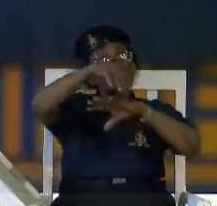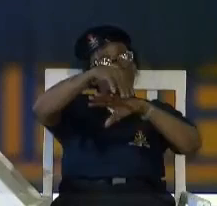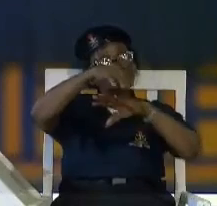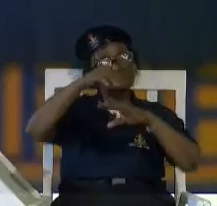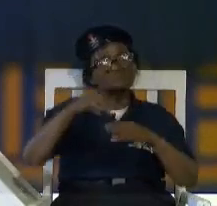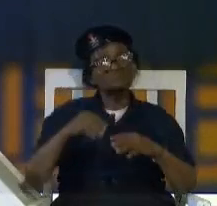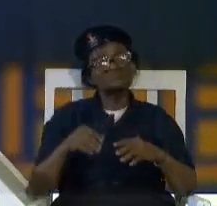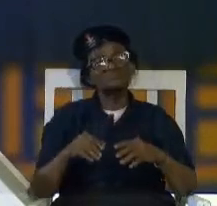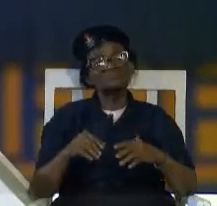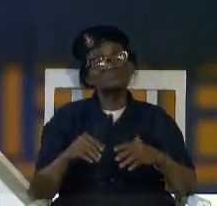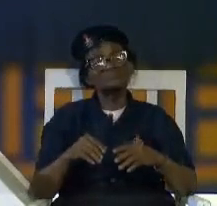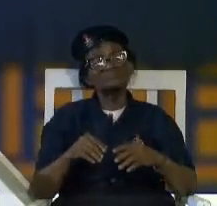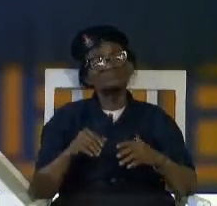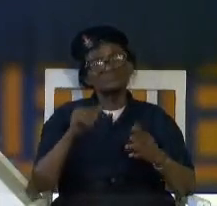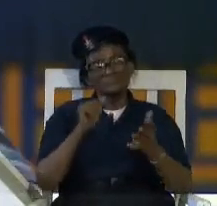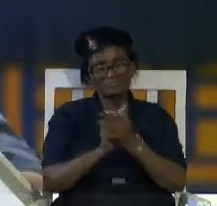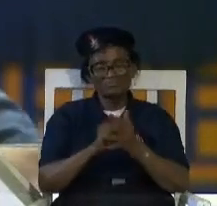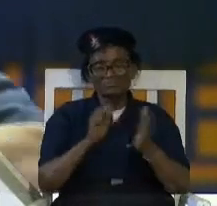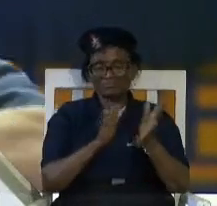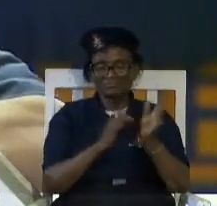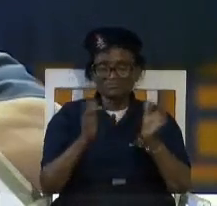and Jesus should return,